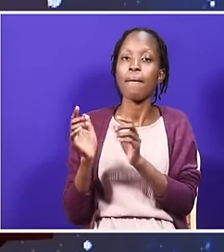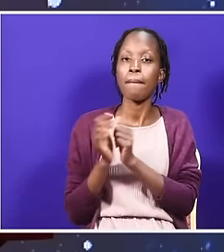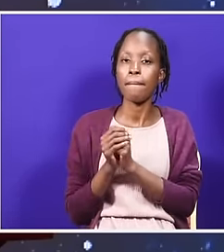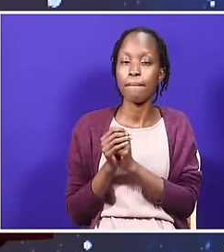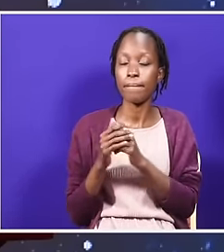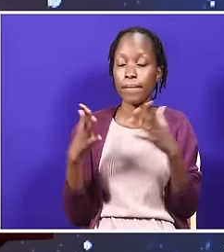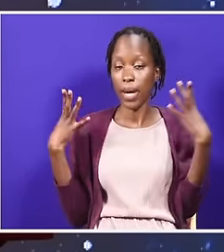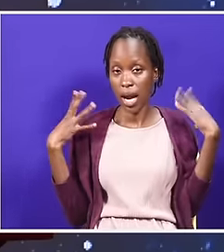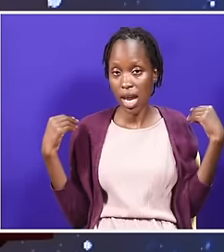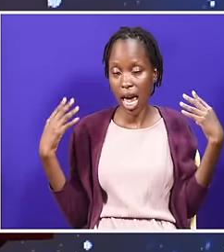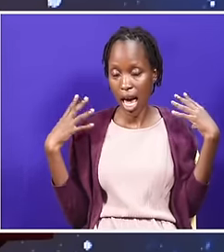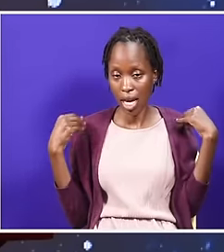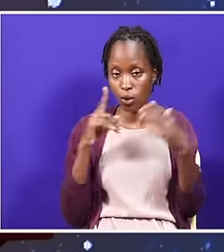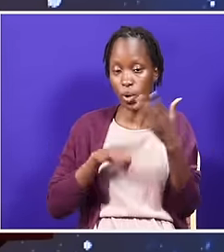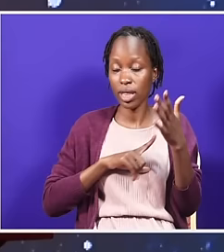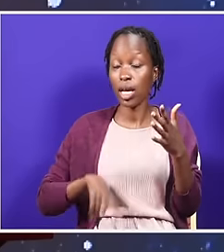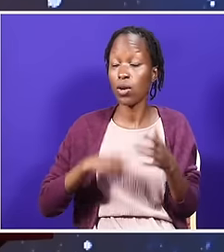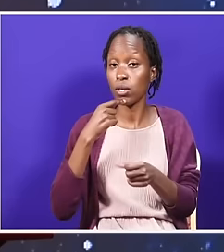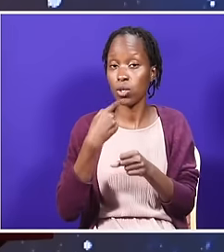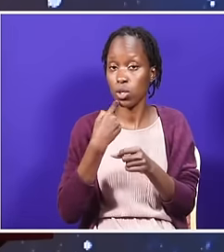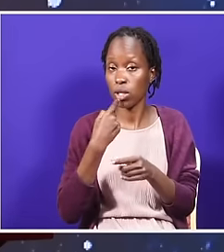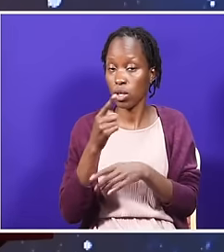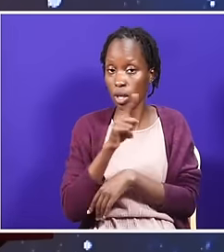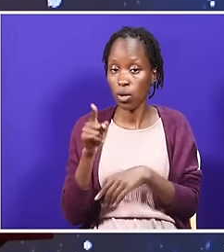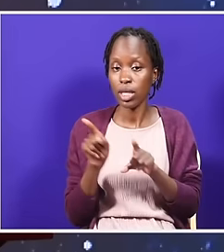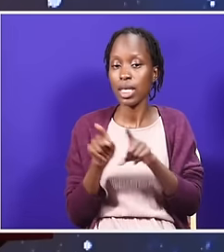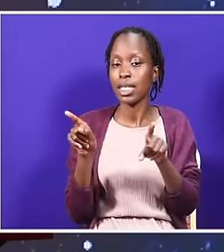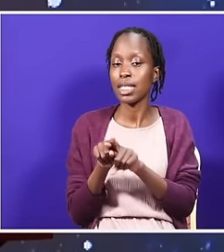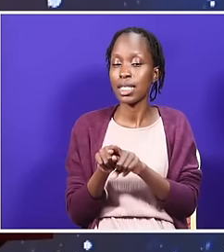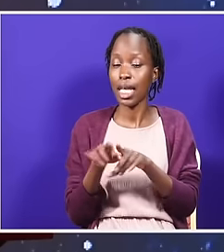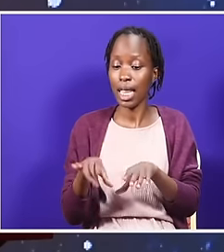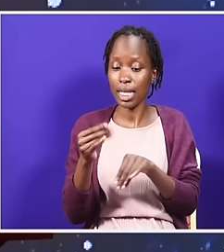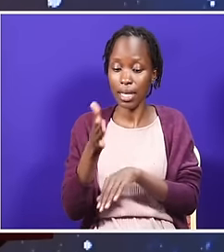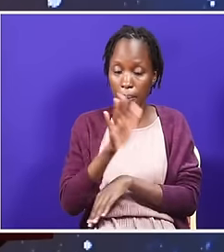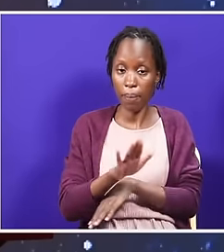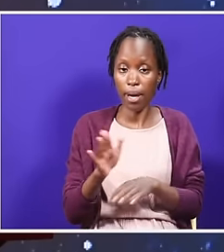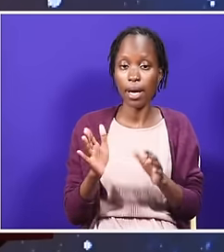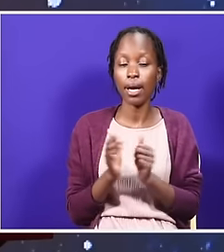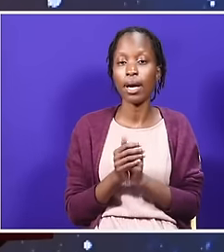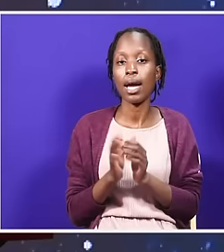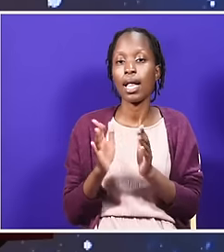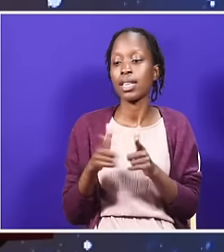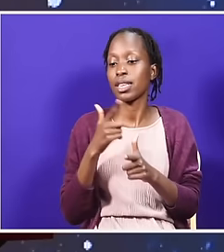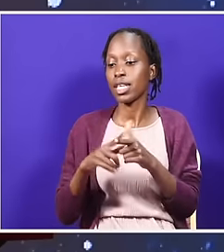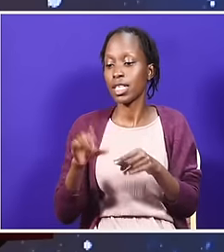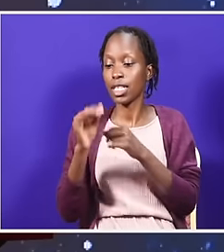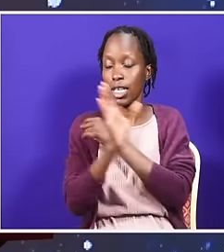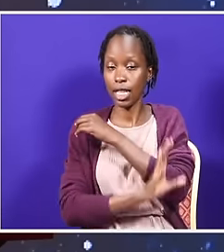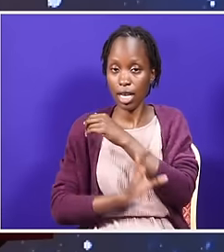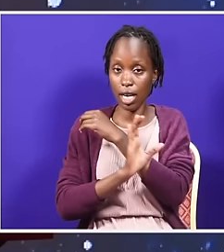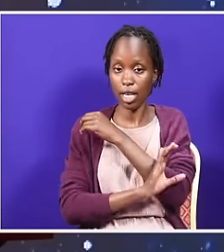the last thing he told you. Go over it. Then reclaim it. And then take the